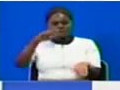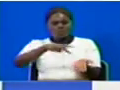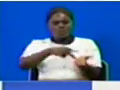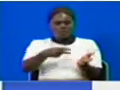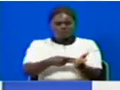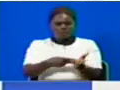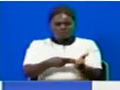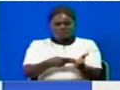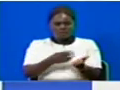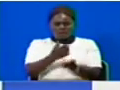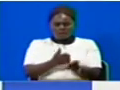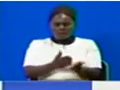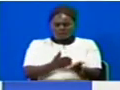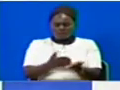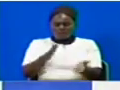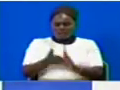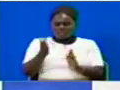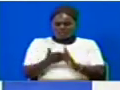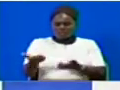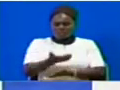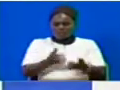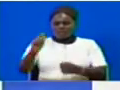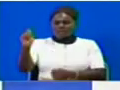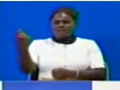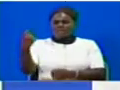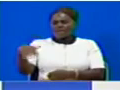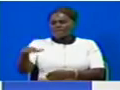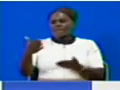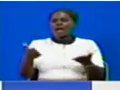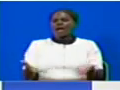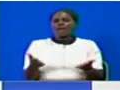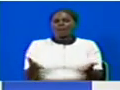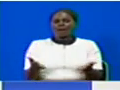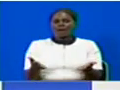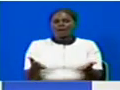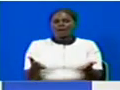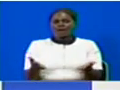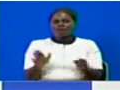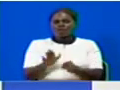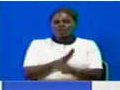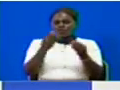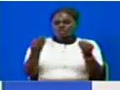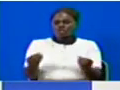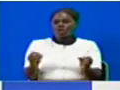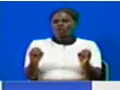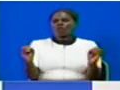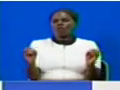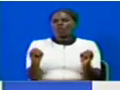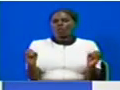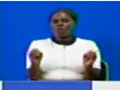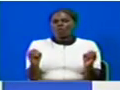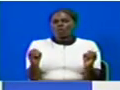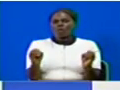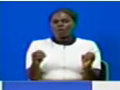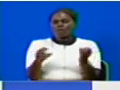For a fast-growing economy, Kenya is among countries in the region that is yet to fully address the growing power needs, which has made